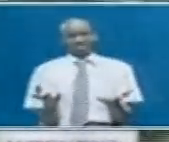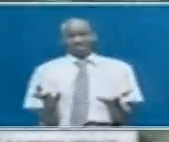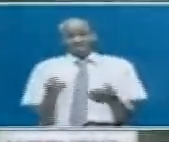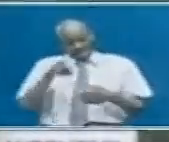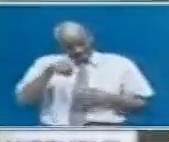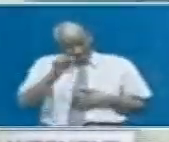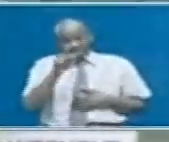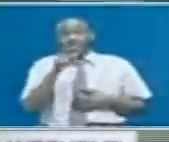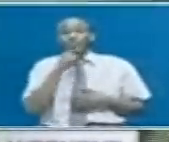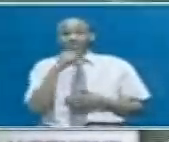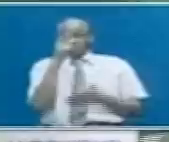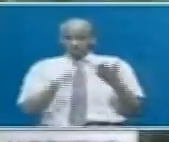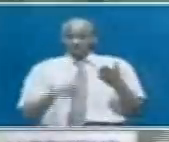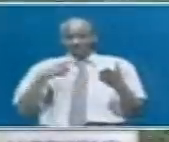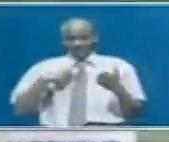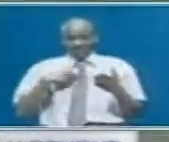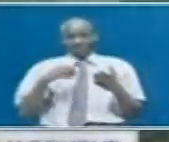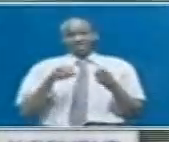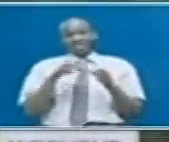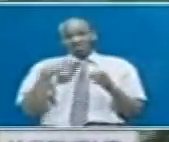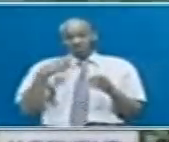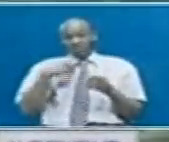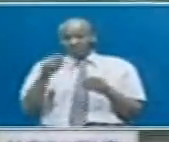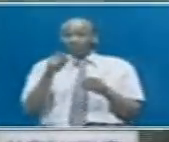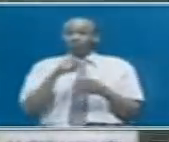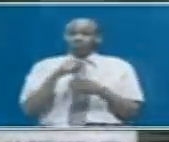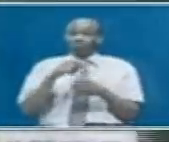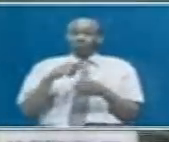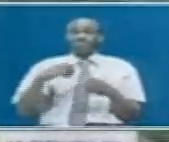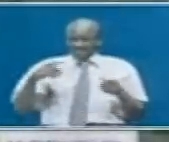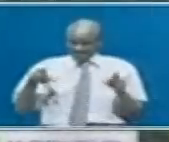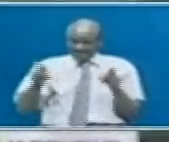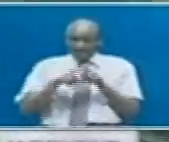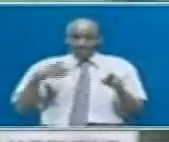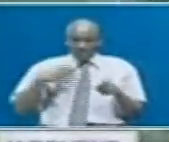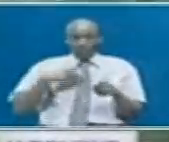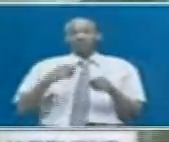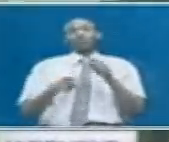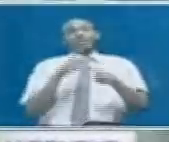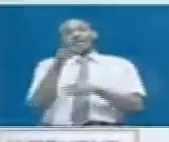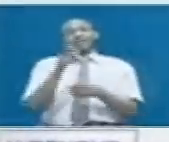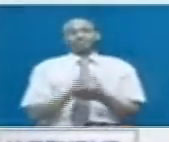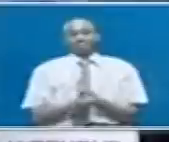Meshack says she abandoned her farming tools and went to meet the same people baying for her blood.